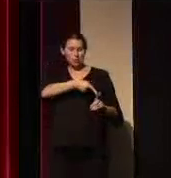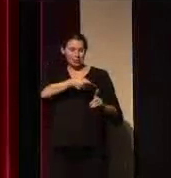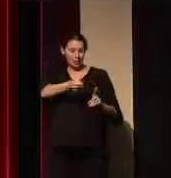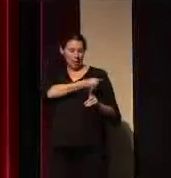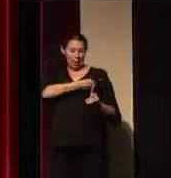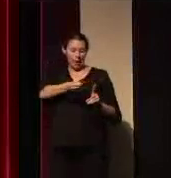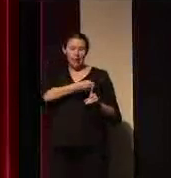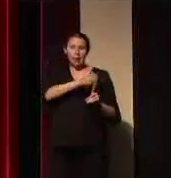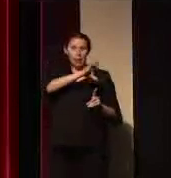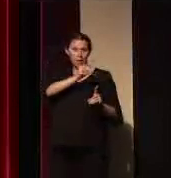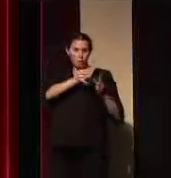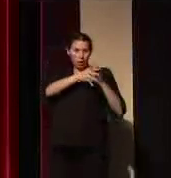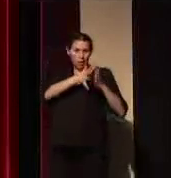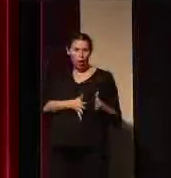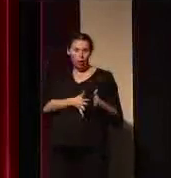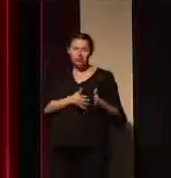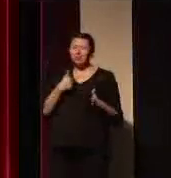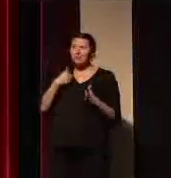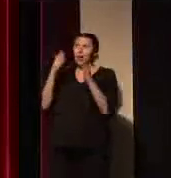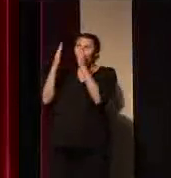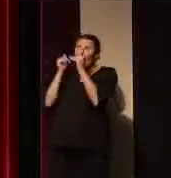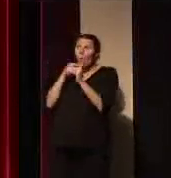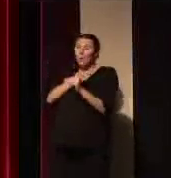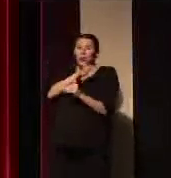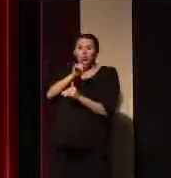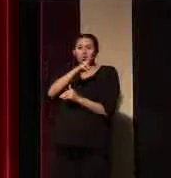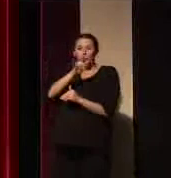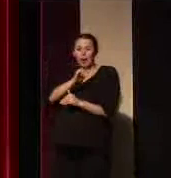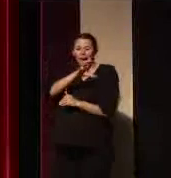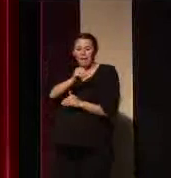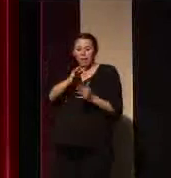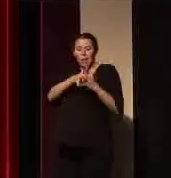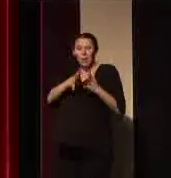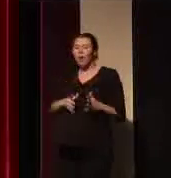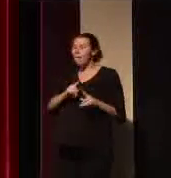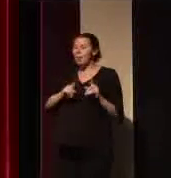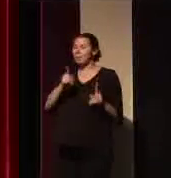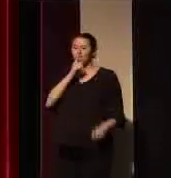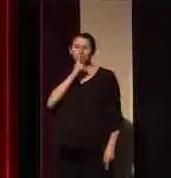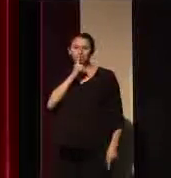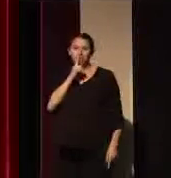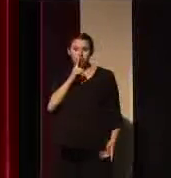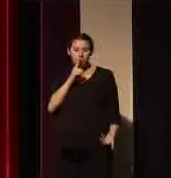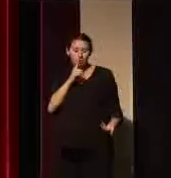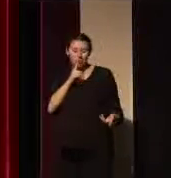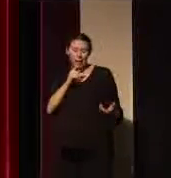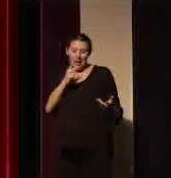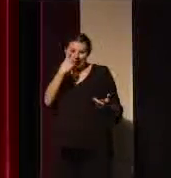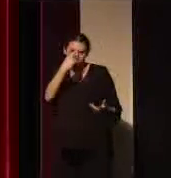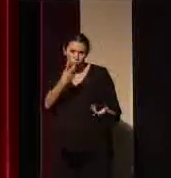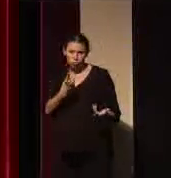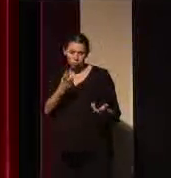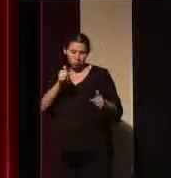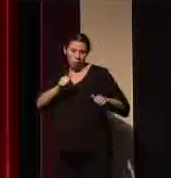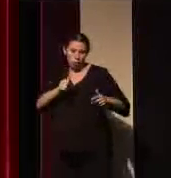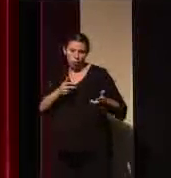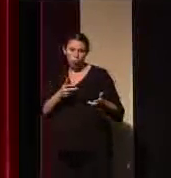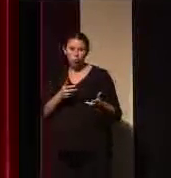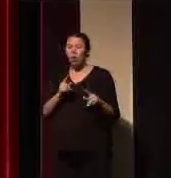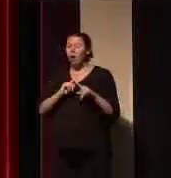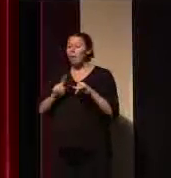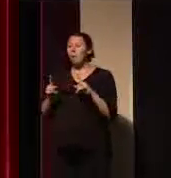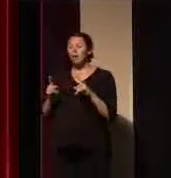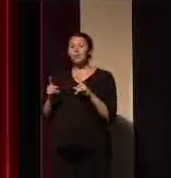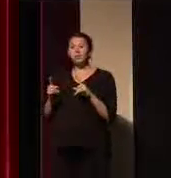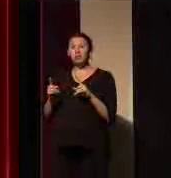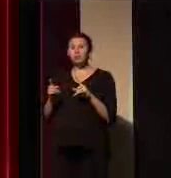the 12. And this is something we don't talk about very much. We talk about voter disenfranchisement, mm-hmm. vote people not being allowed to vote, but we don't talk about juries.